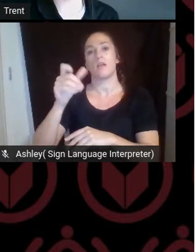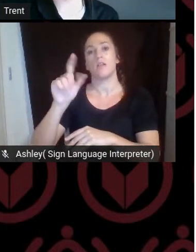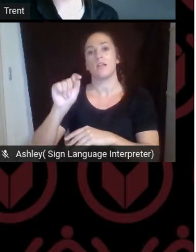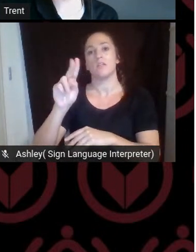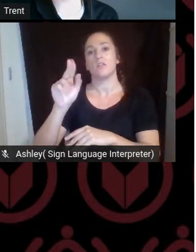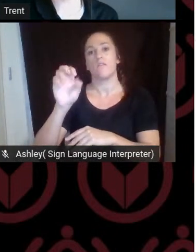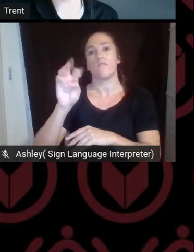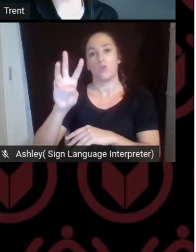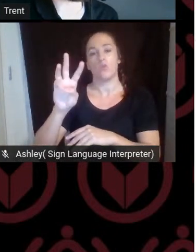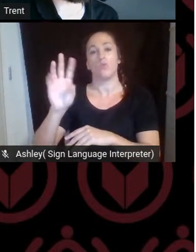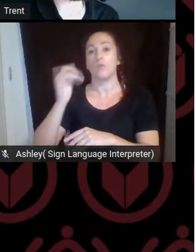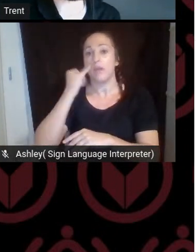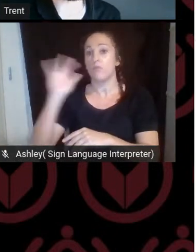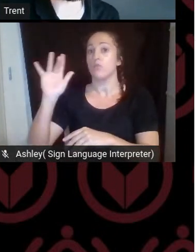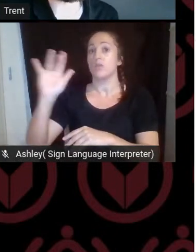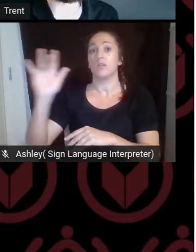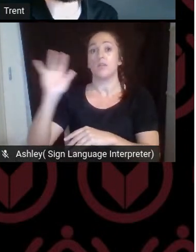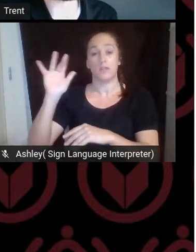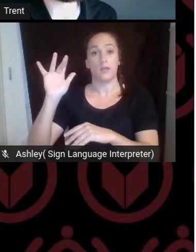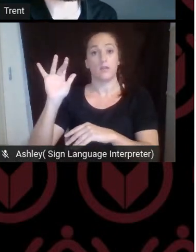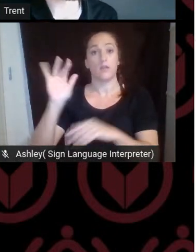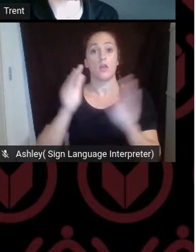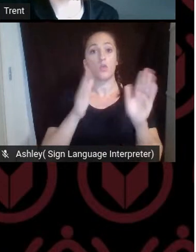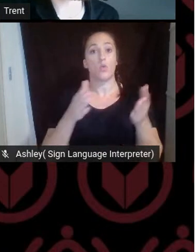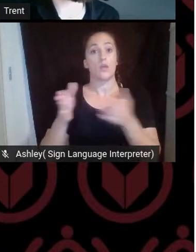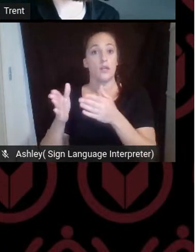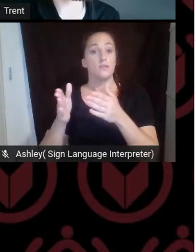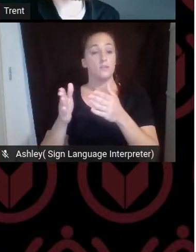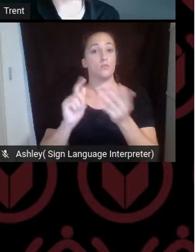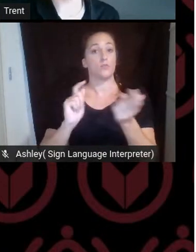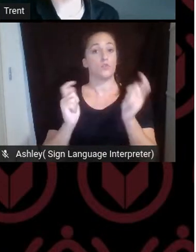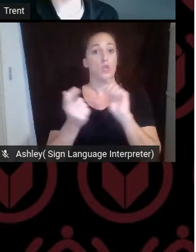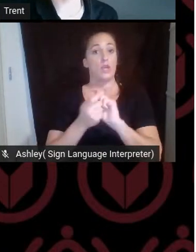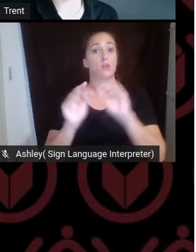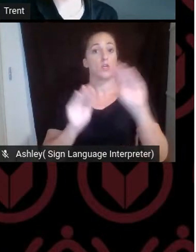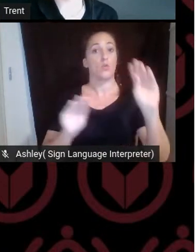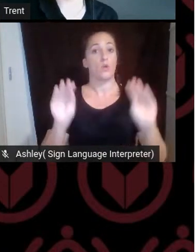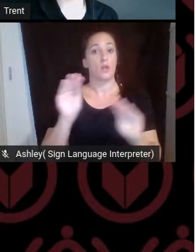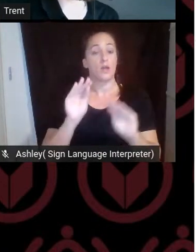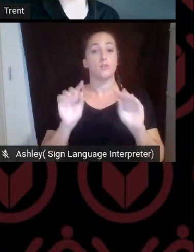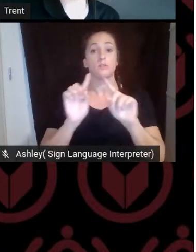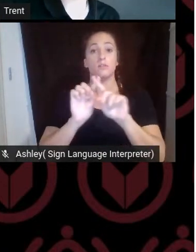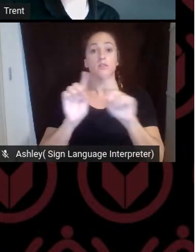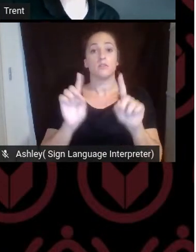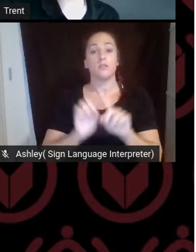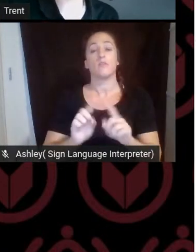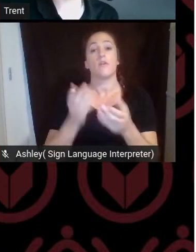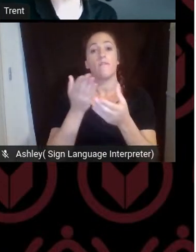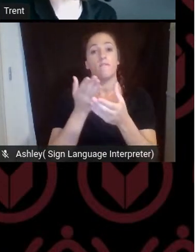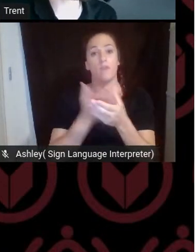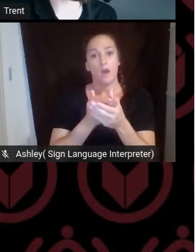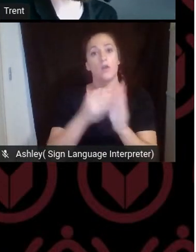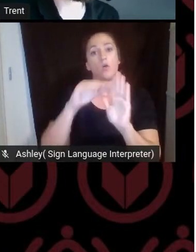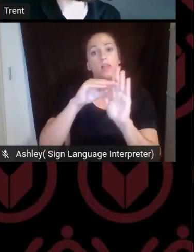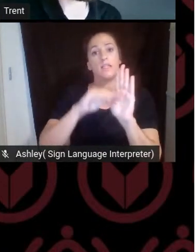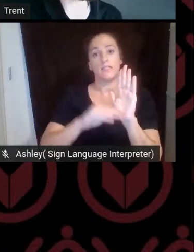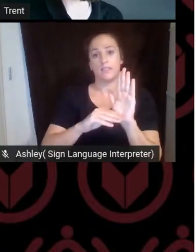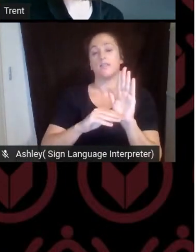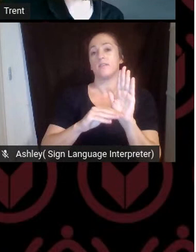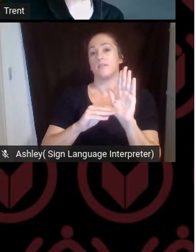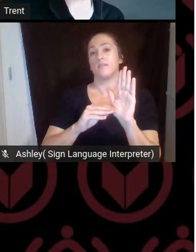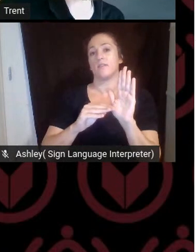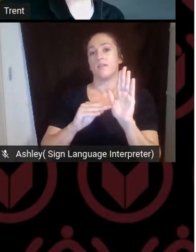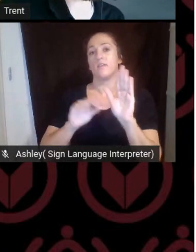will reorganize your Drive, or at least the way that your Drive is displayed, and show you all of your files in a listed format.